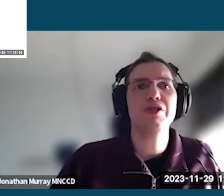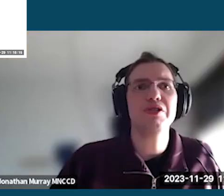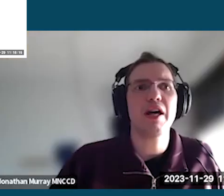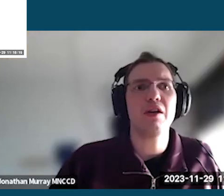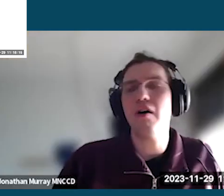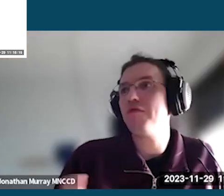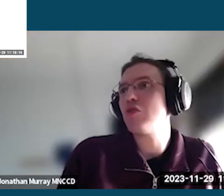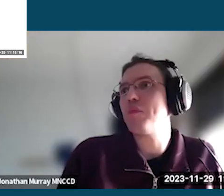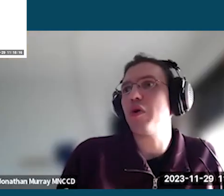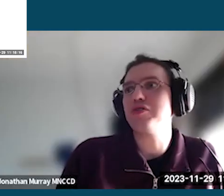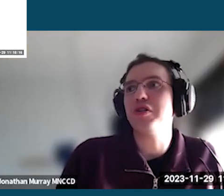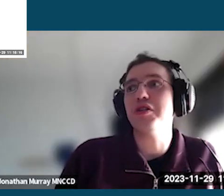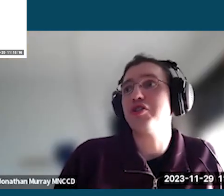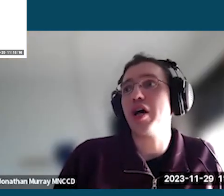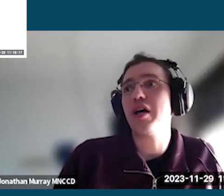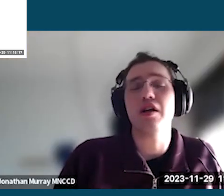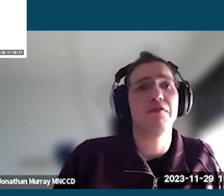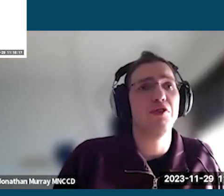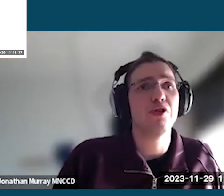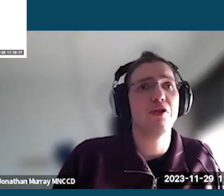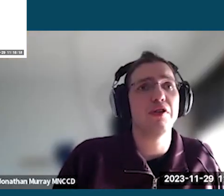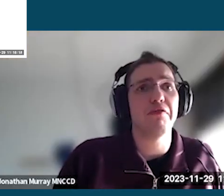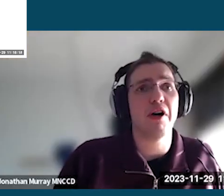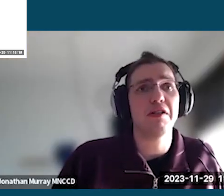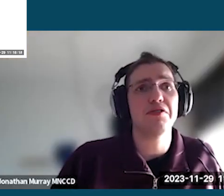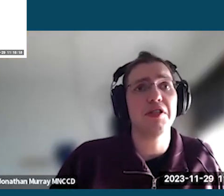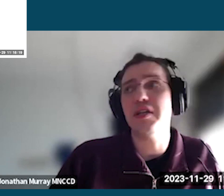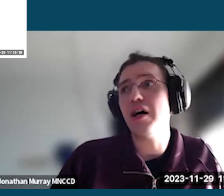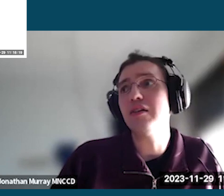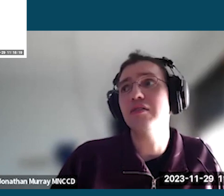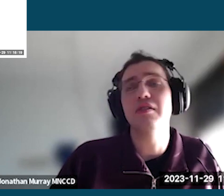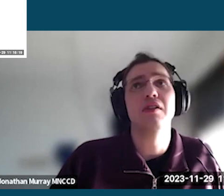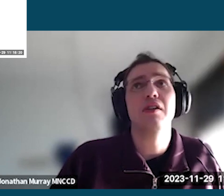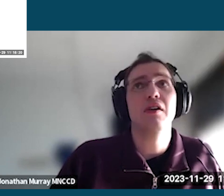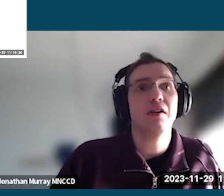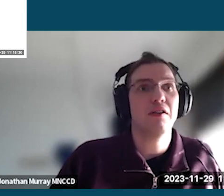Cookie, we just had a follow-up question in the chat. If you could define CDI.